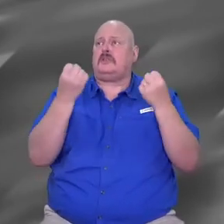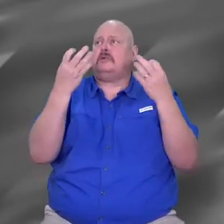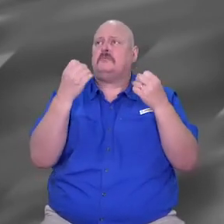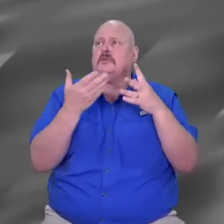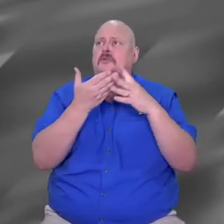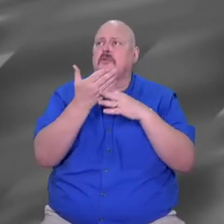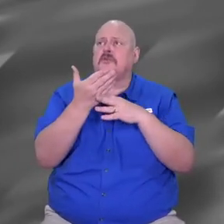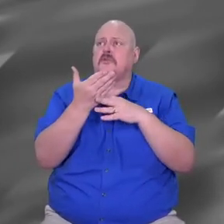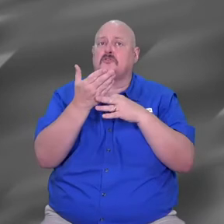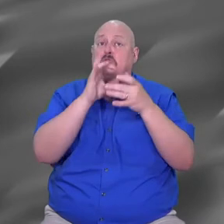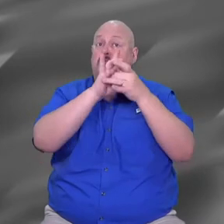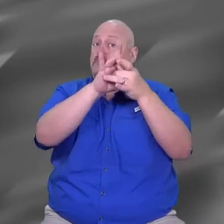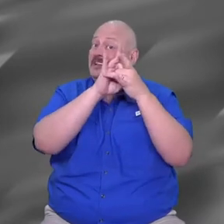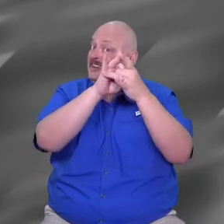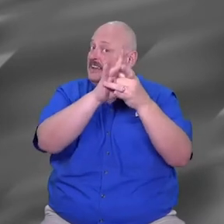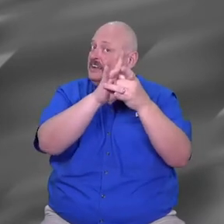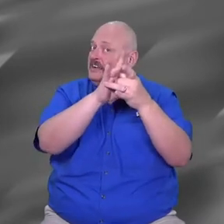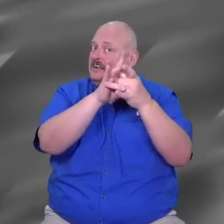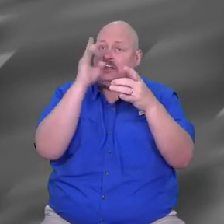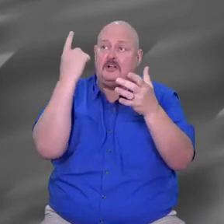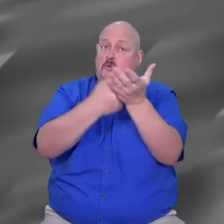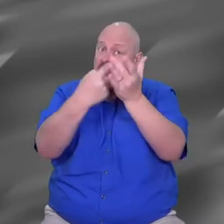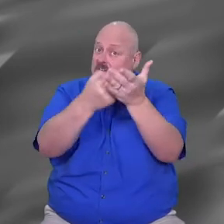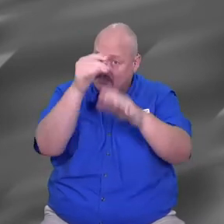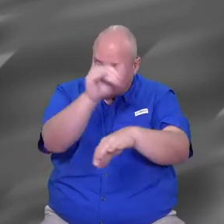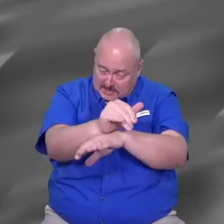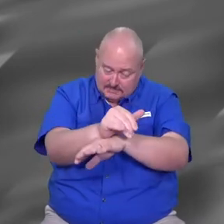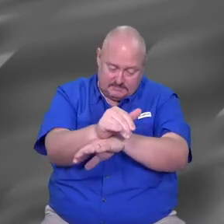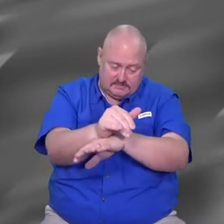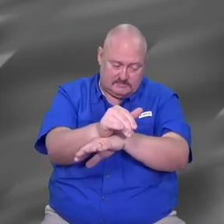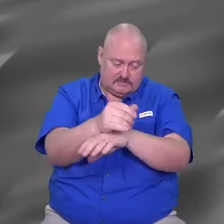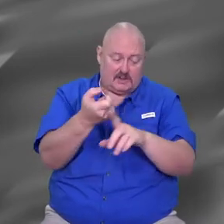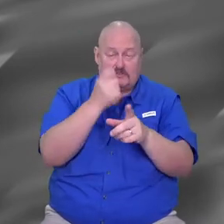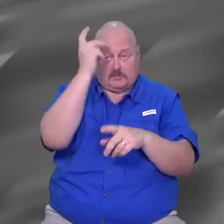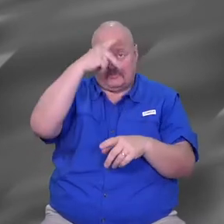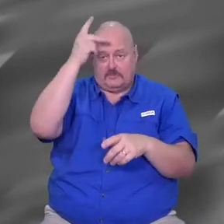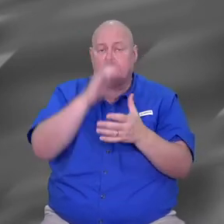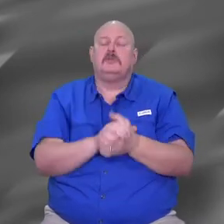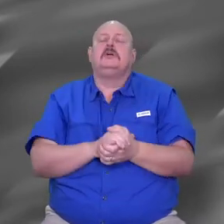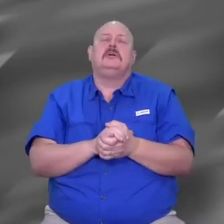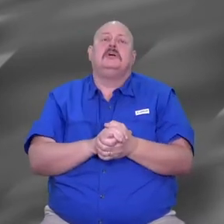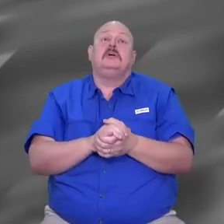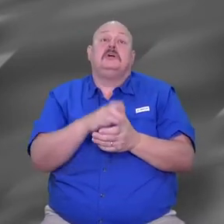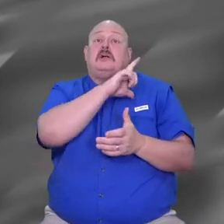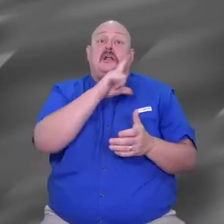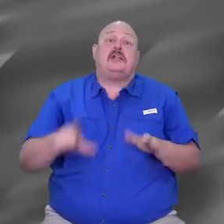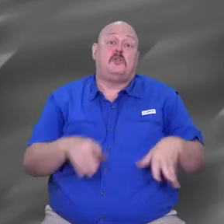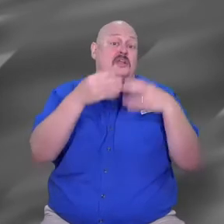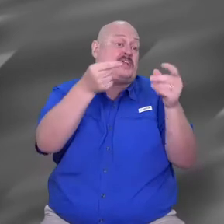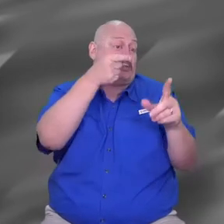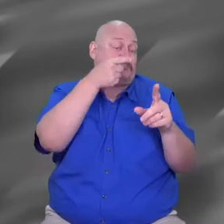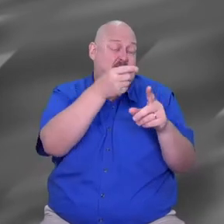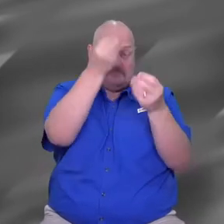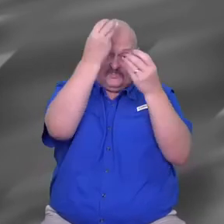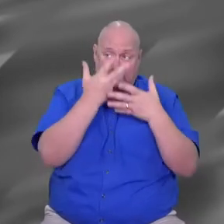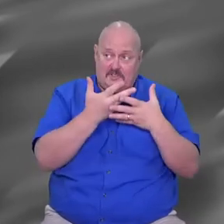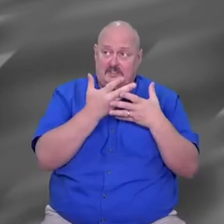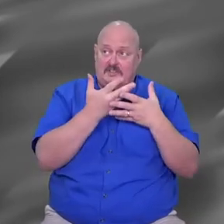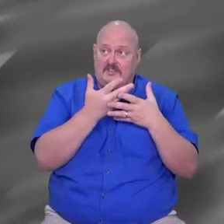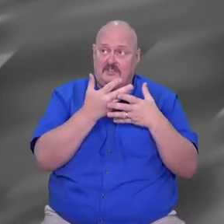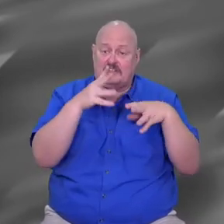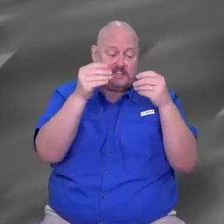through relationships that we will discuss tonight from Proverbs. And so as the Lord gave him this information, he